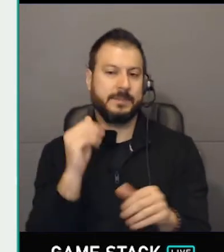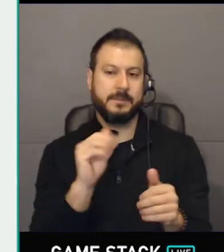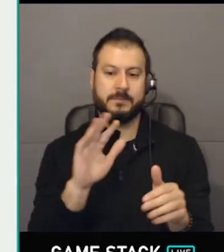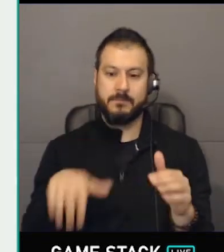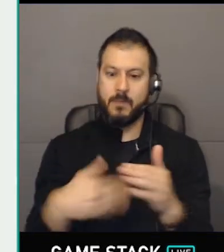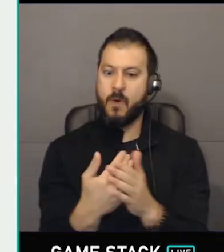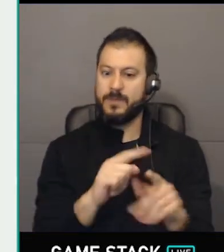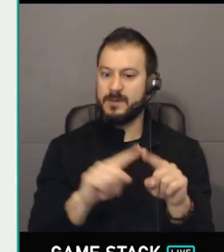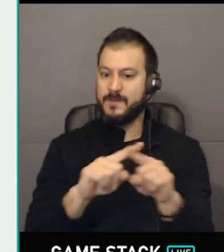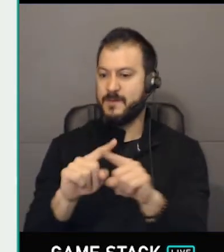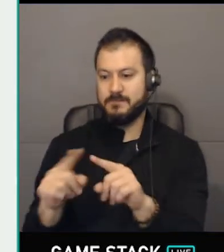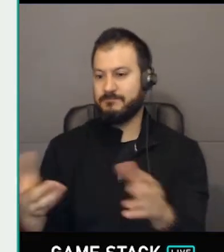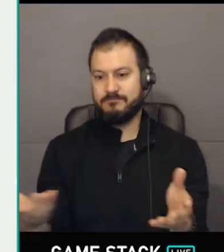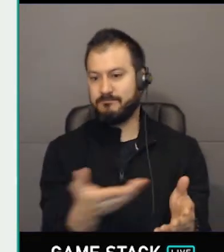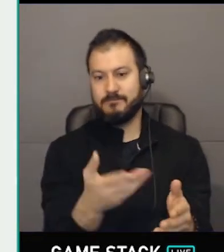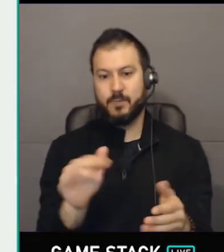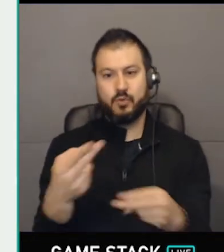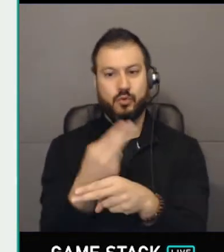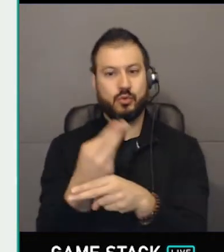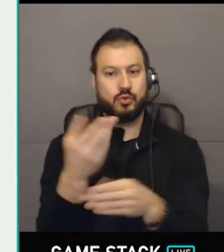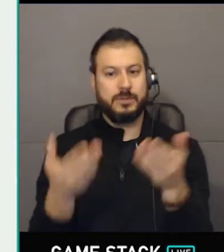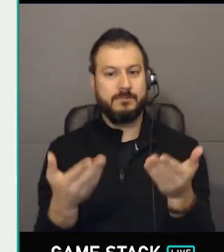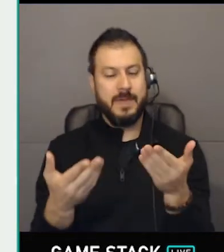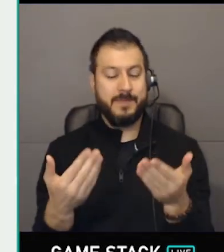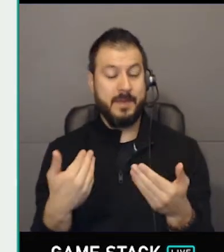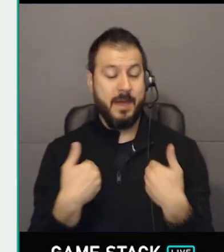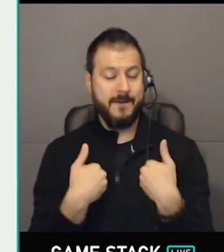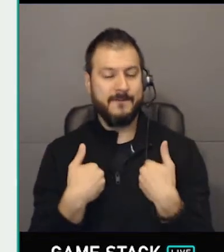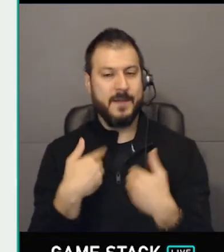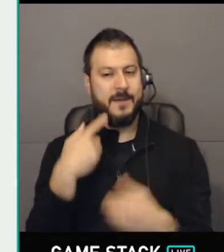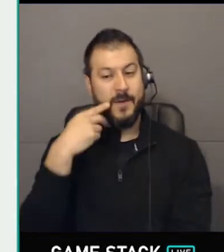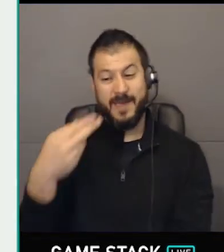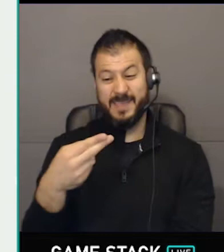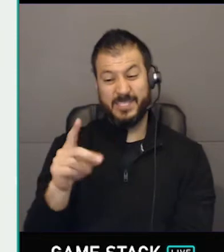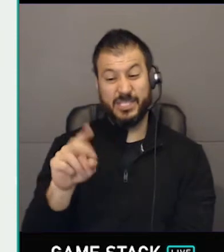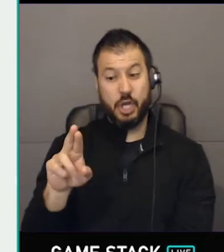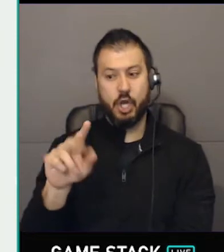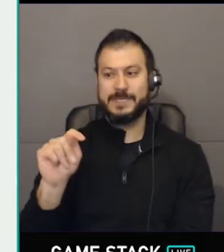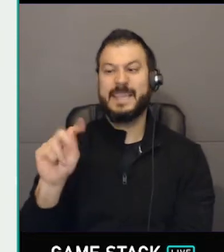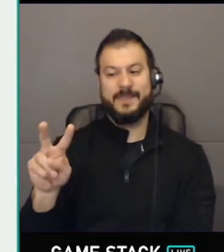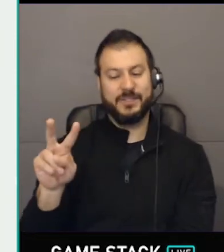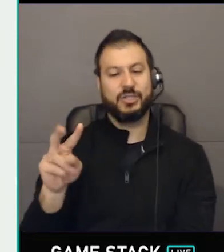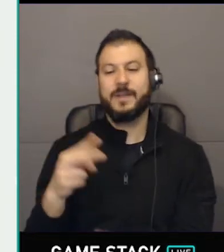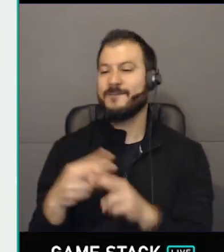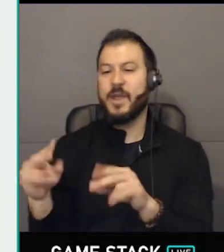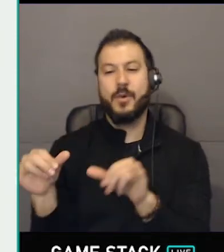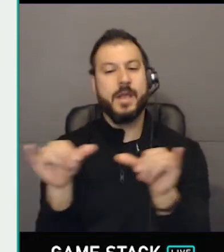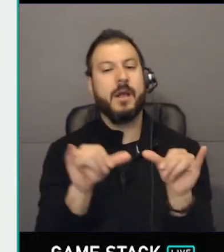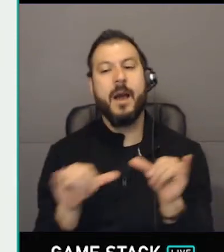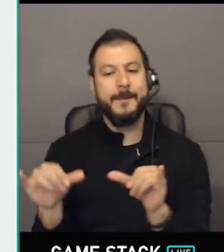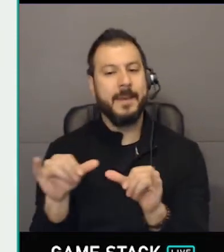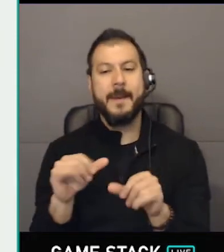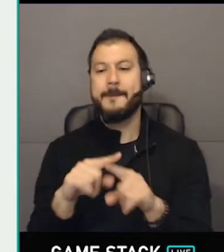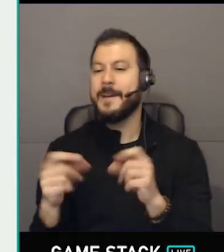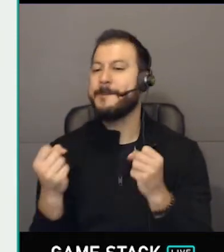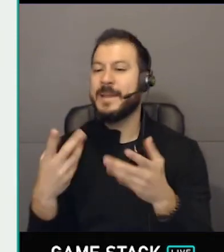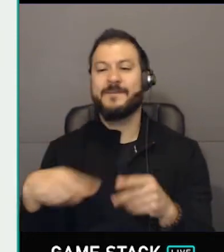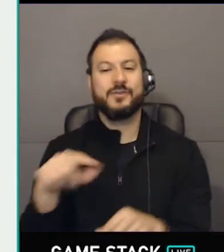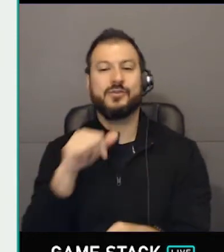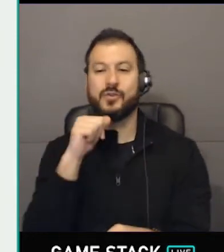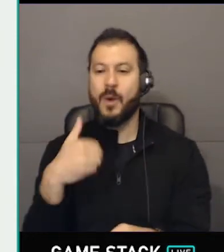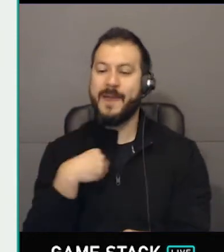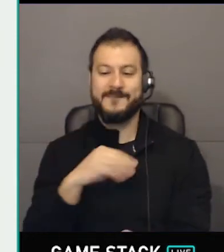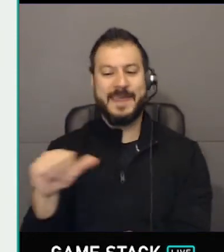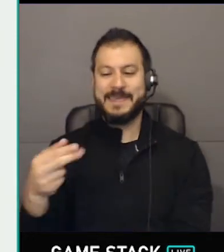users may own. This is especially important for HDR televisions, which are very common and many of them don't follow any HDR